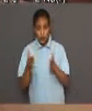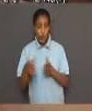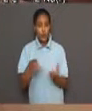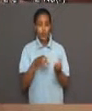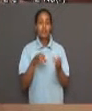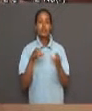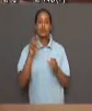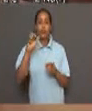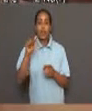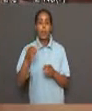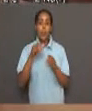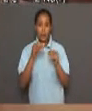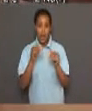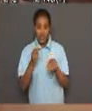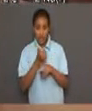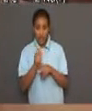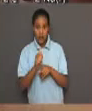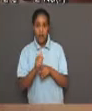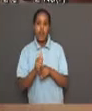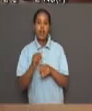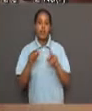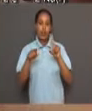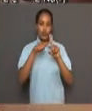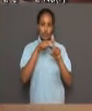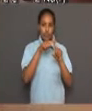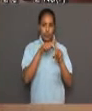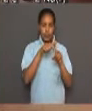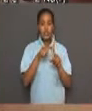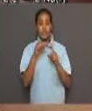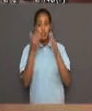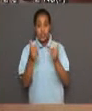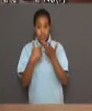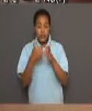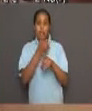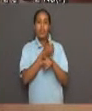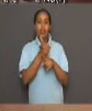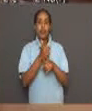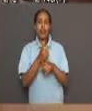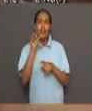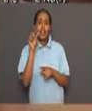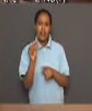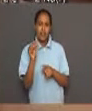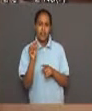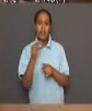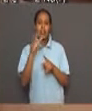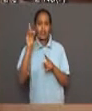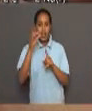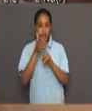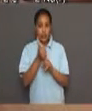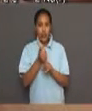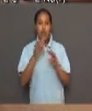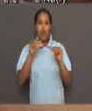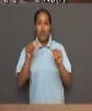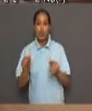metal is formed at the cathode. Since this metal is less dense than